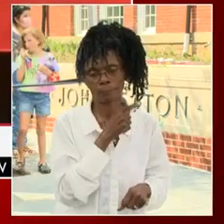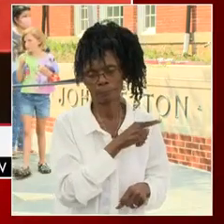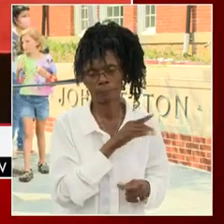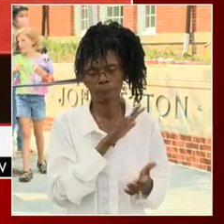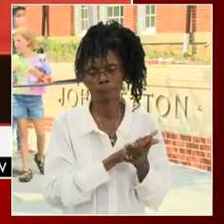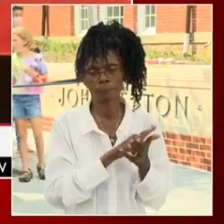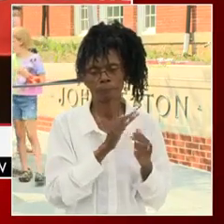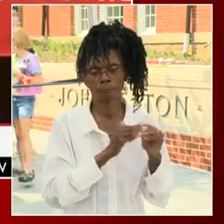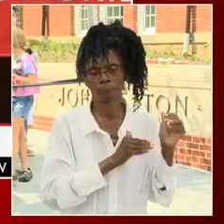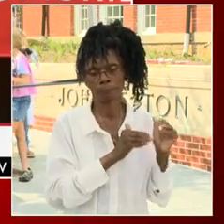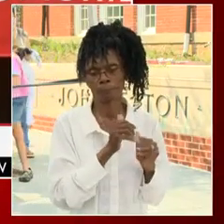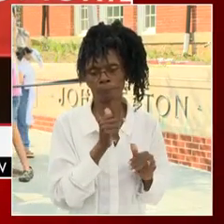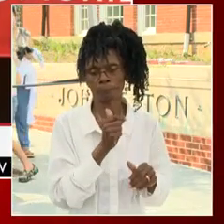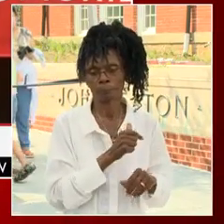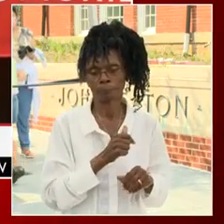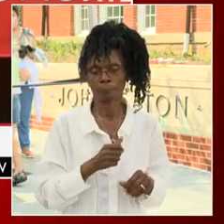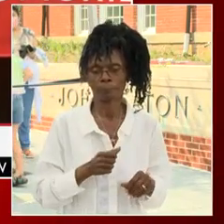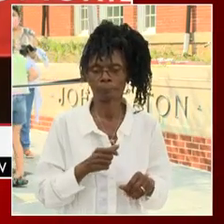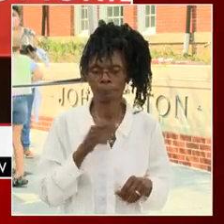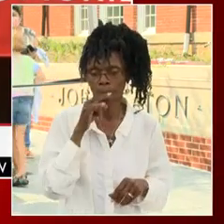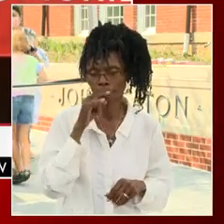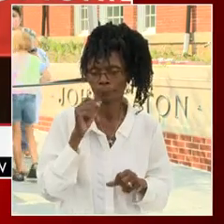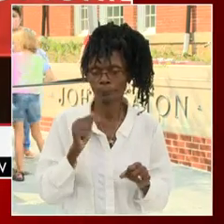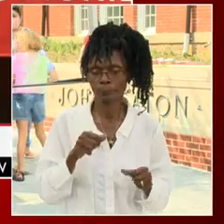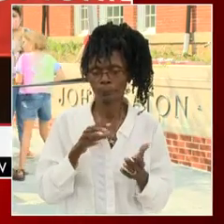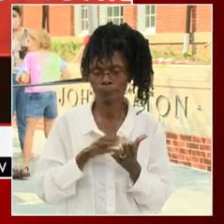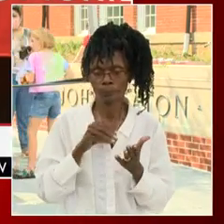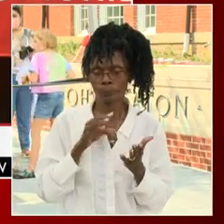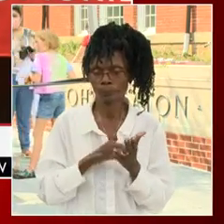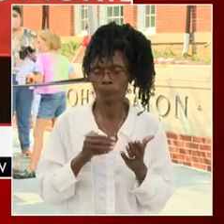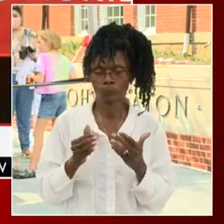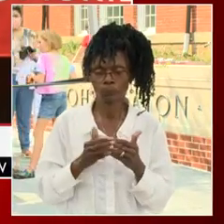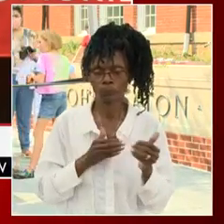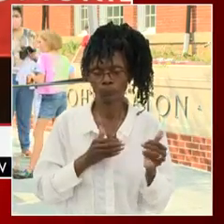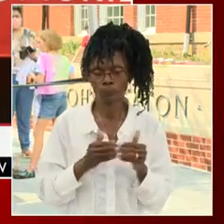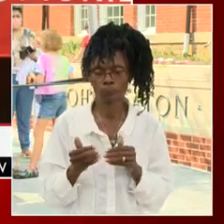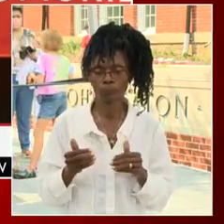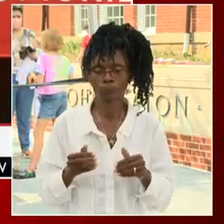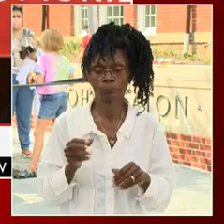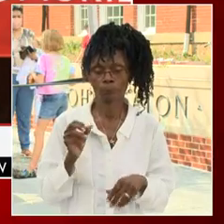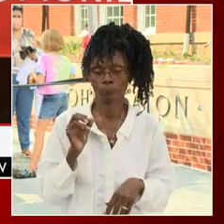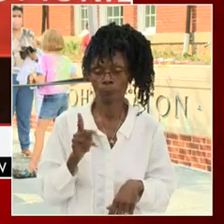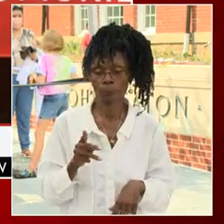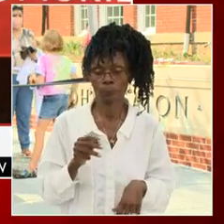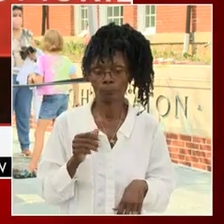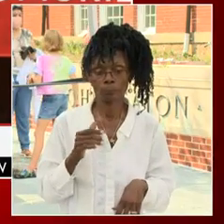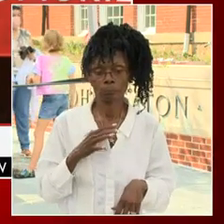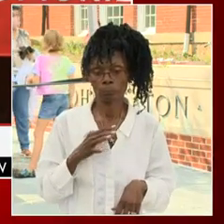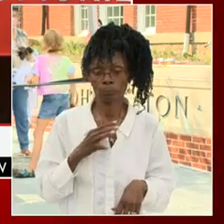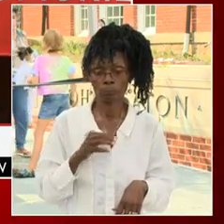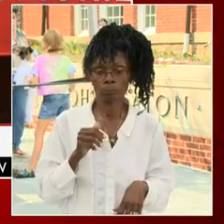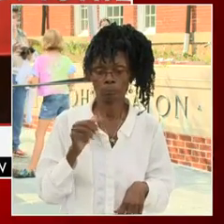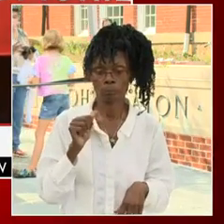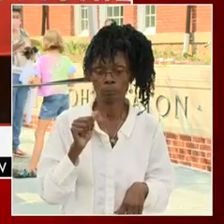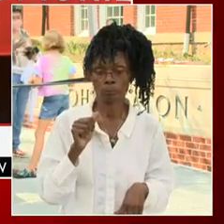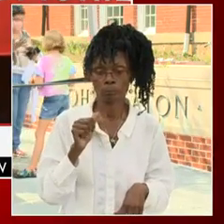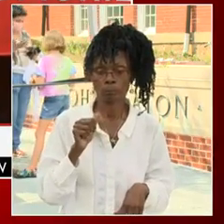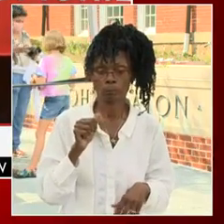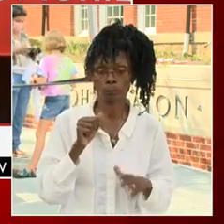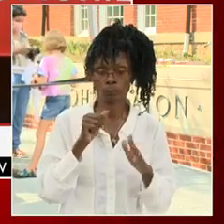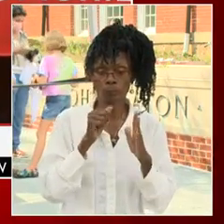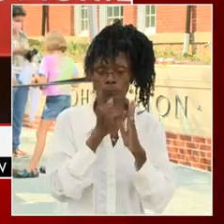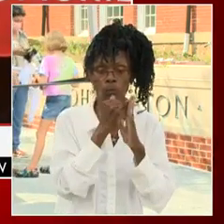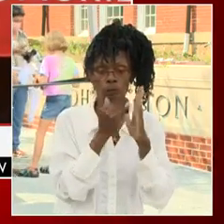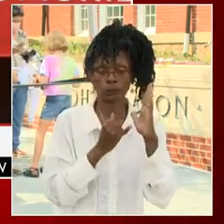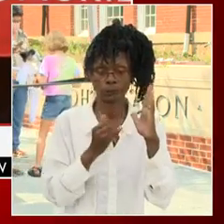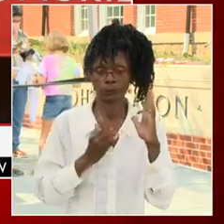circumstances. Well, maybe. I mean, Aristotle taught next to a rock, I guess. But the fact is